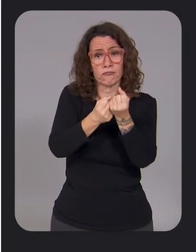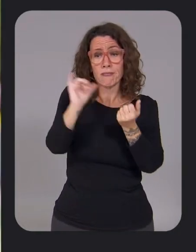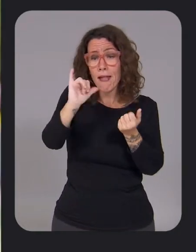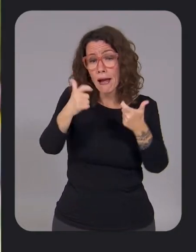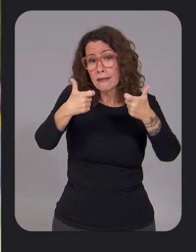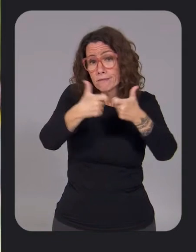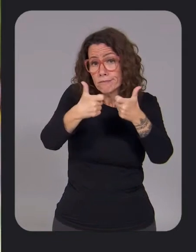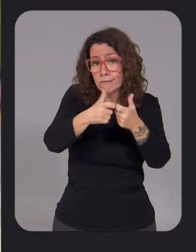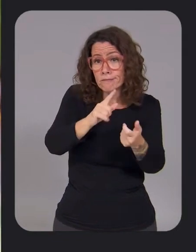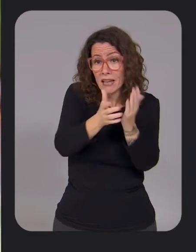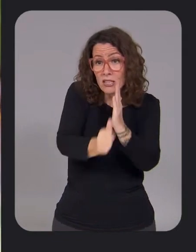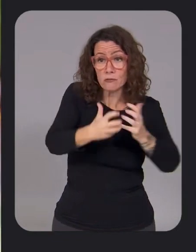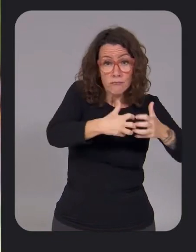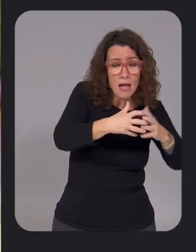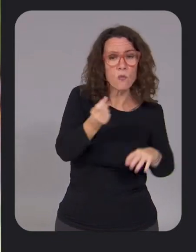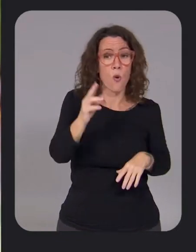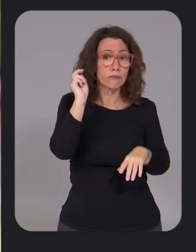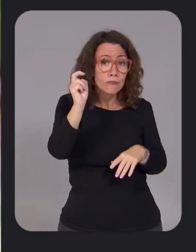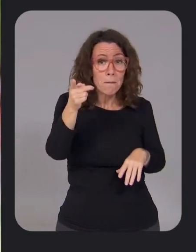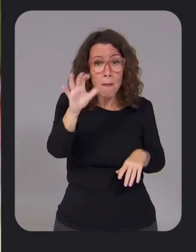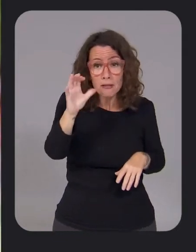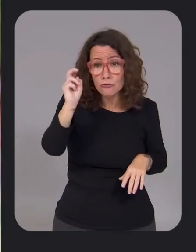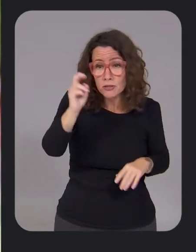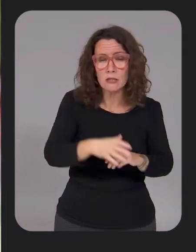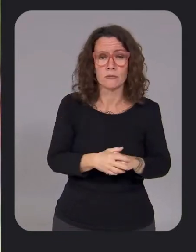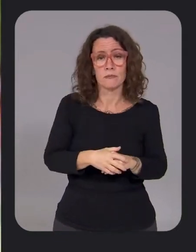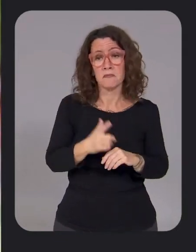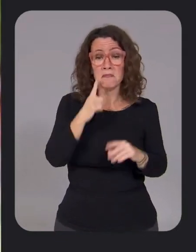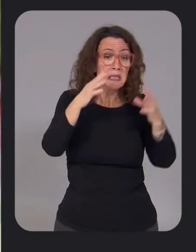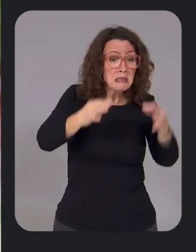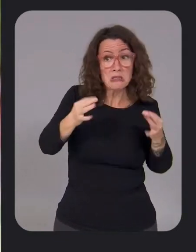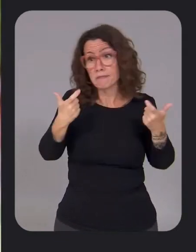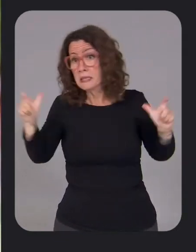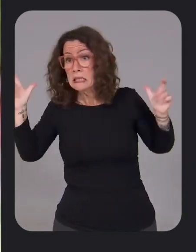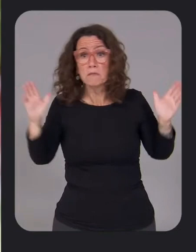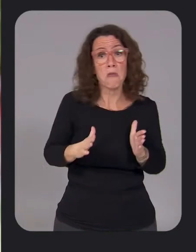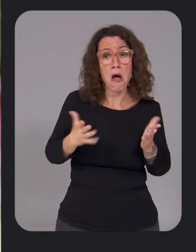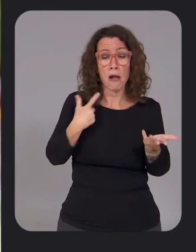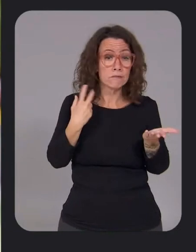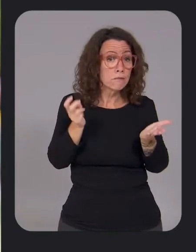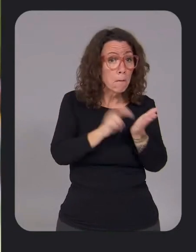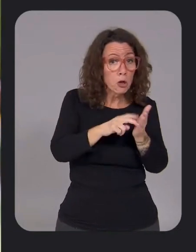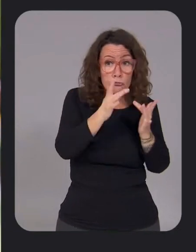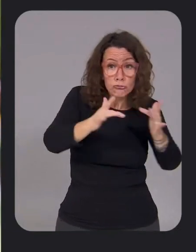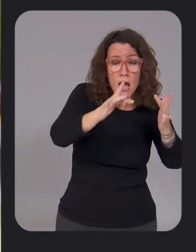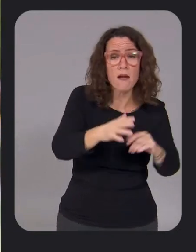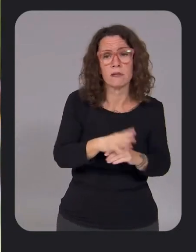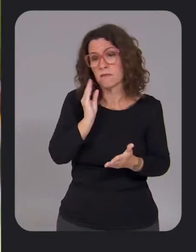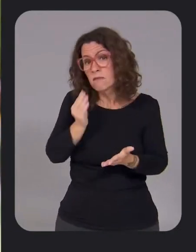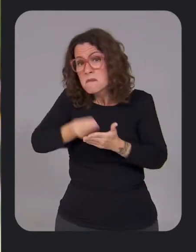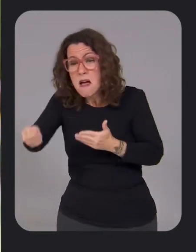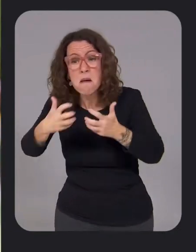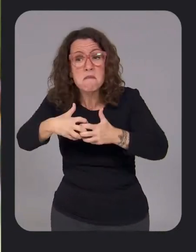transit. For decisions small and large, from booking travel to buying a new home appliance, people turn to Google to get